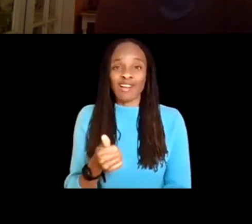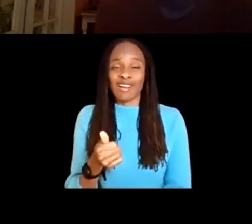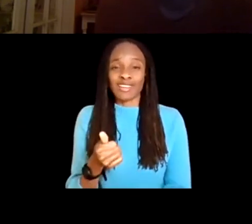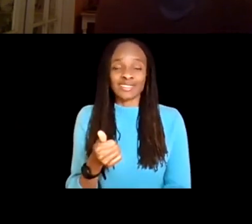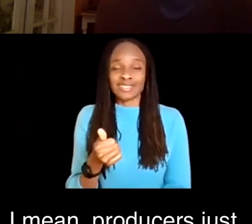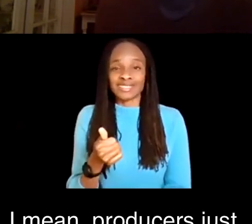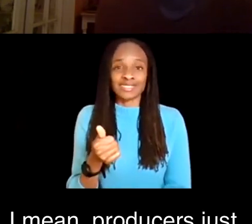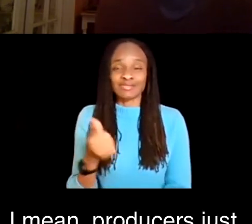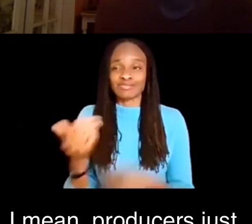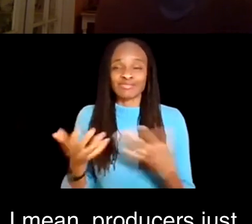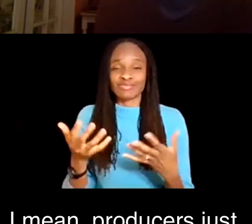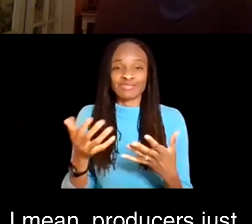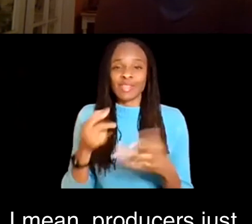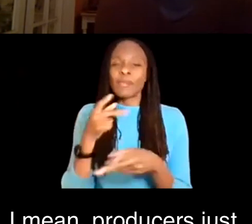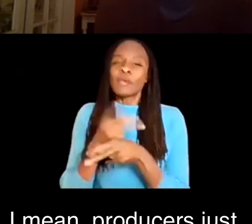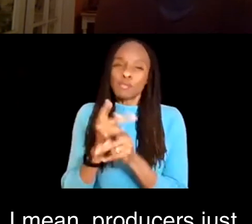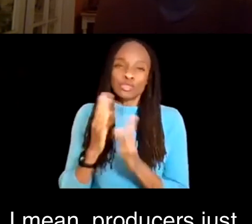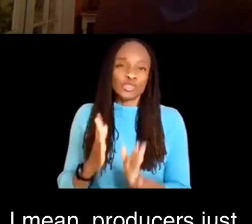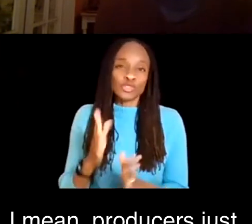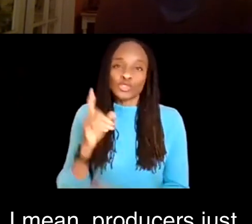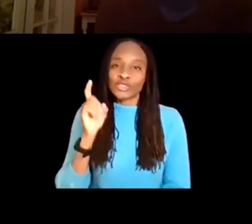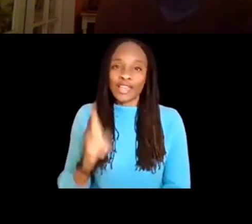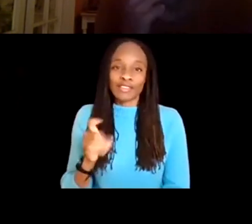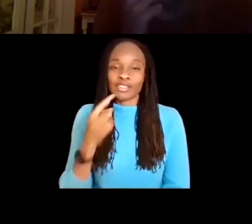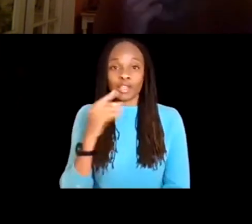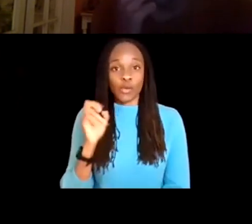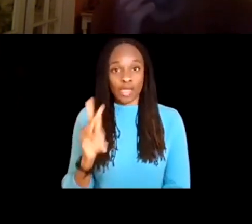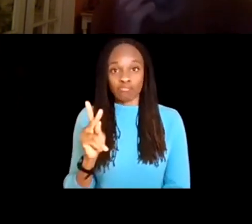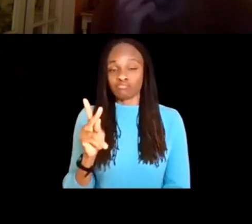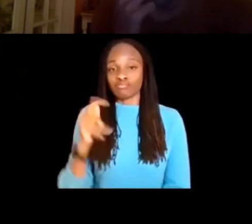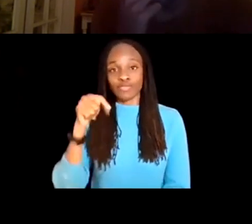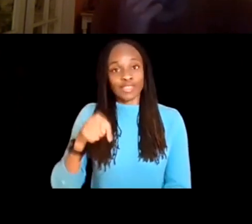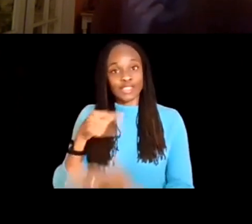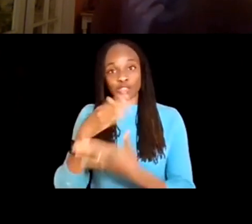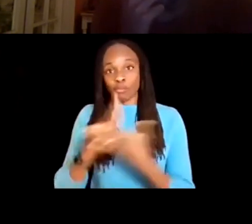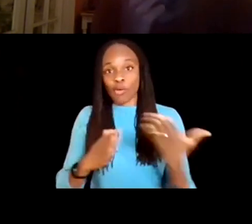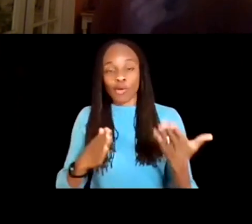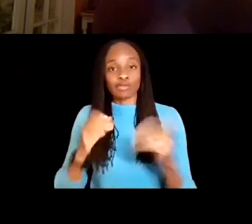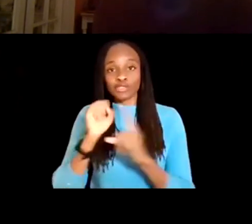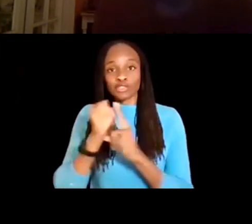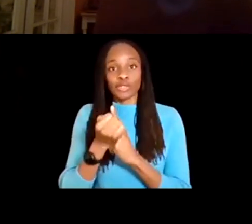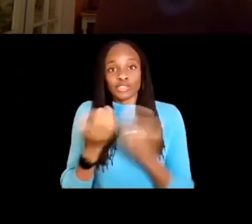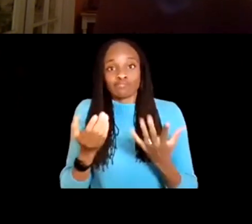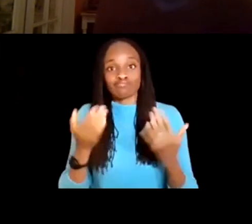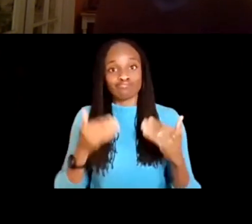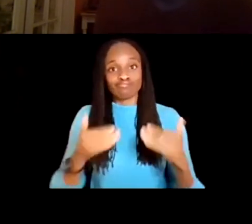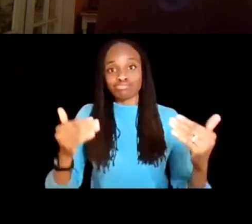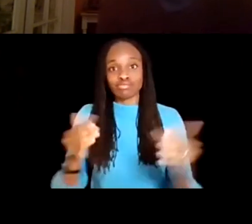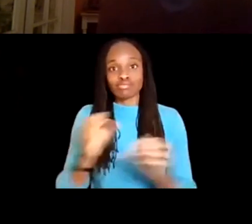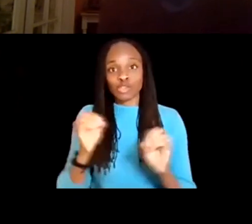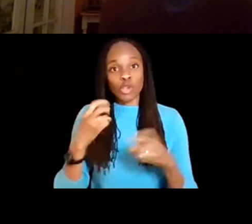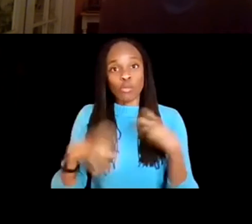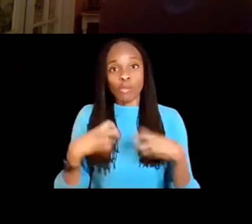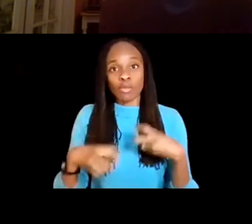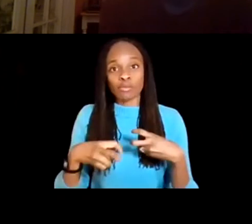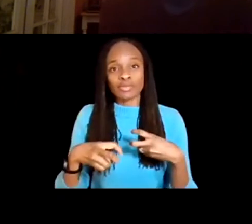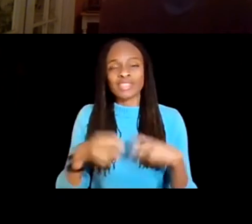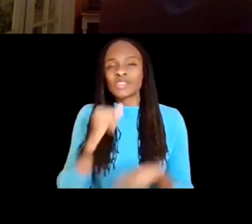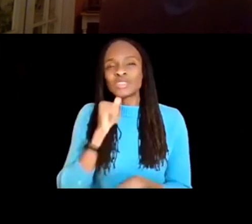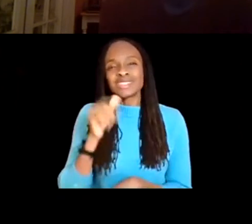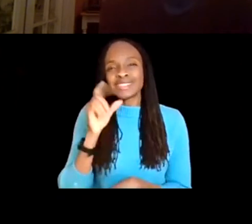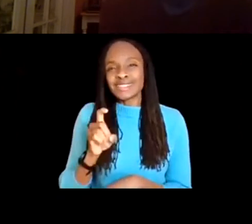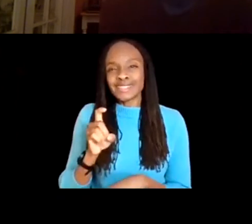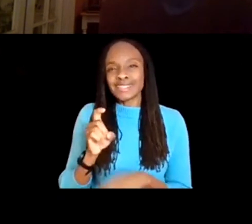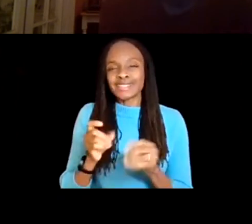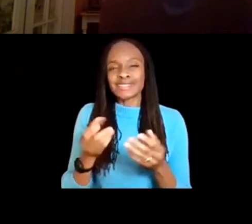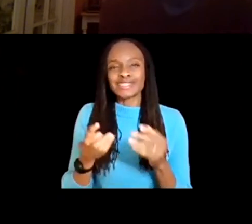know, I mean, producers just have to be like, okay, this is part of the landscape, we'll do it, no problem. So it doesn't have to be more